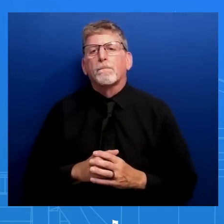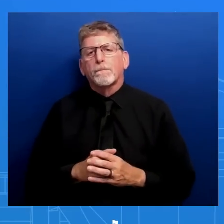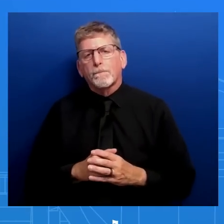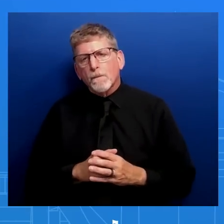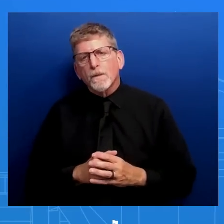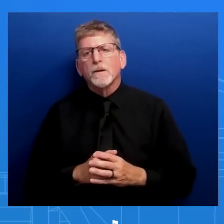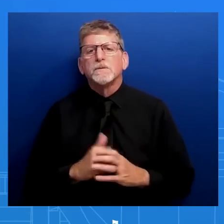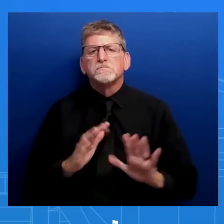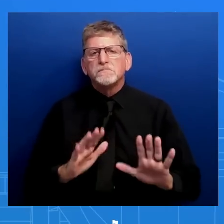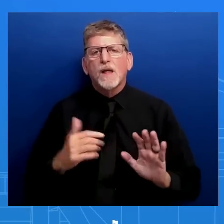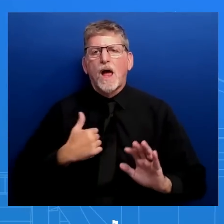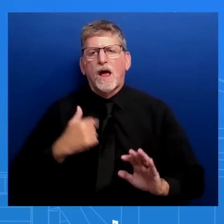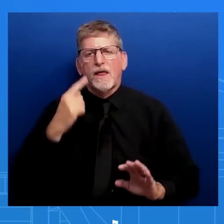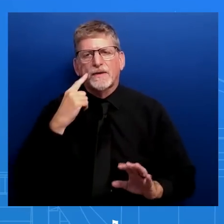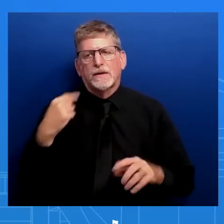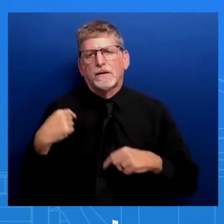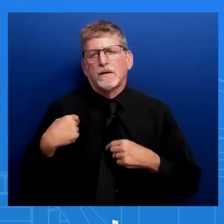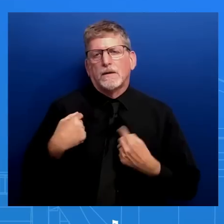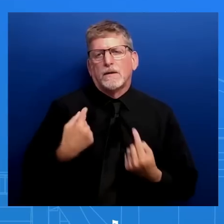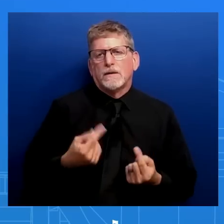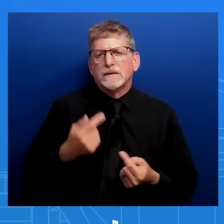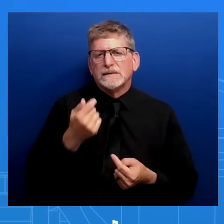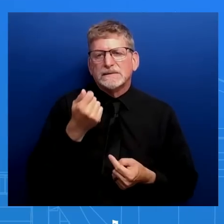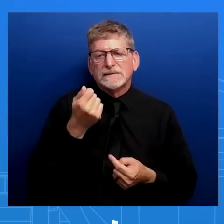nuclear power, that we have been